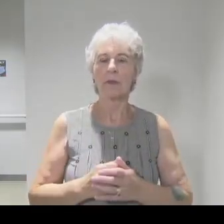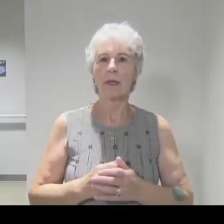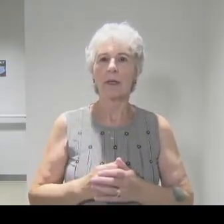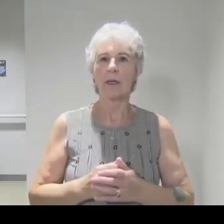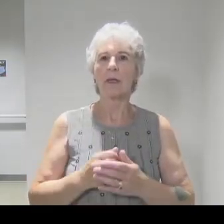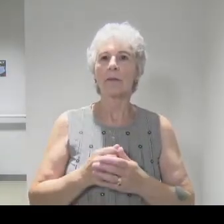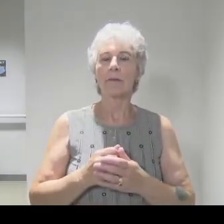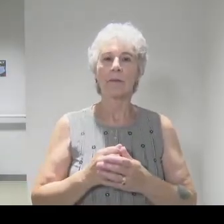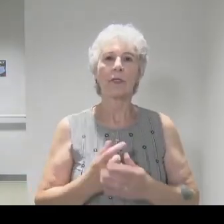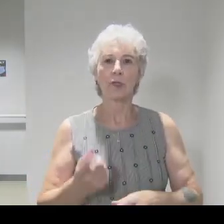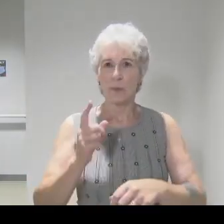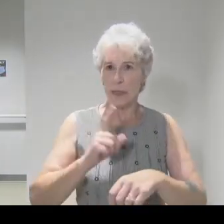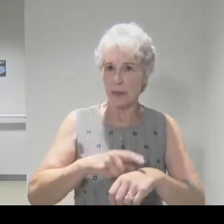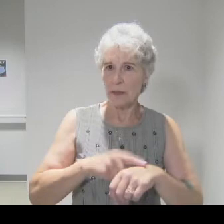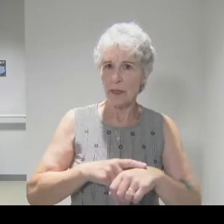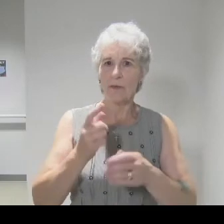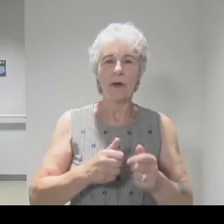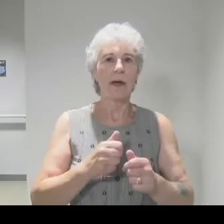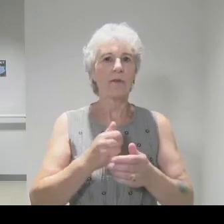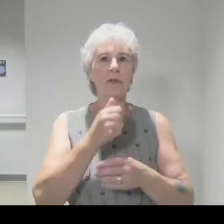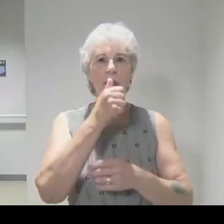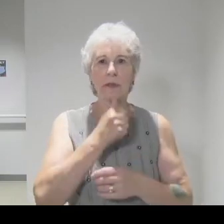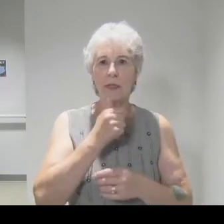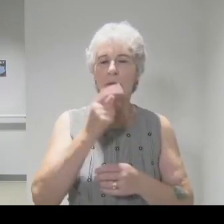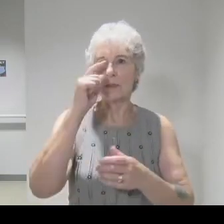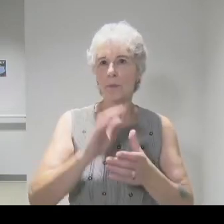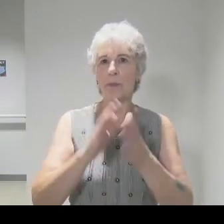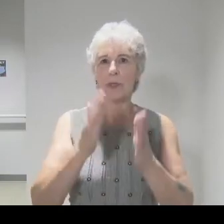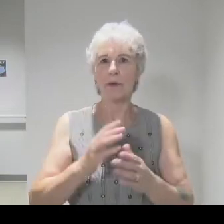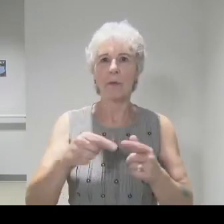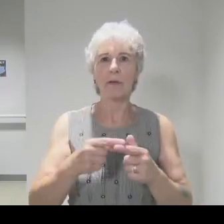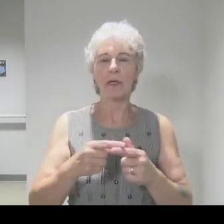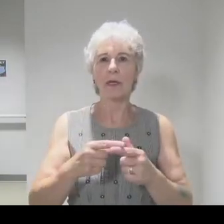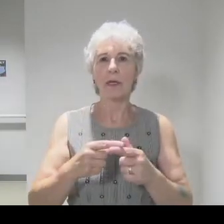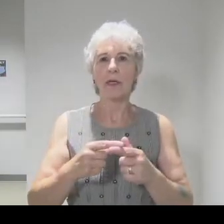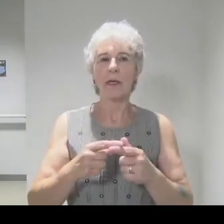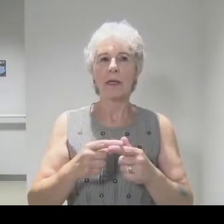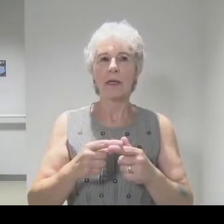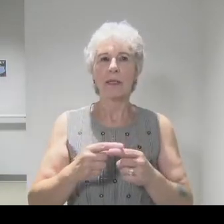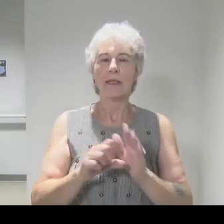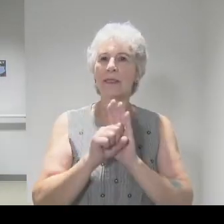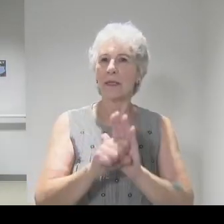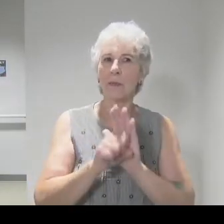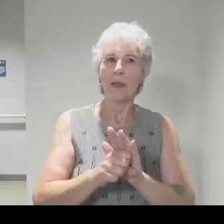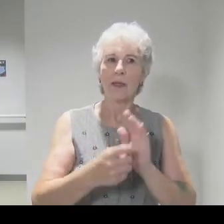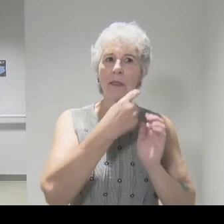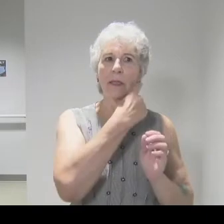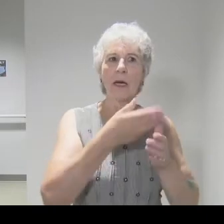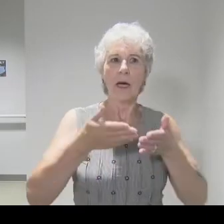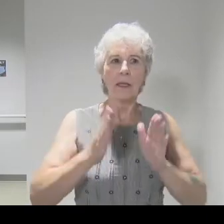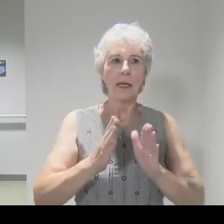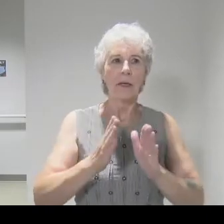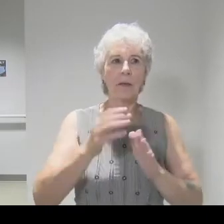There should come a time for every serious believer when we put our ear upon the post and allow God to mark